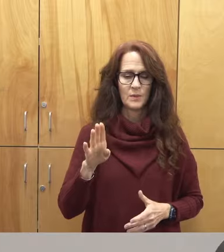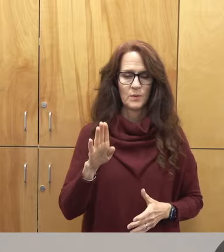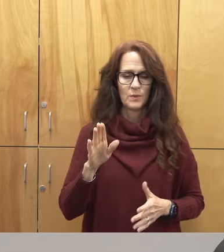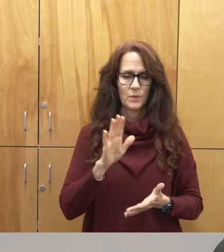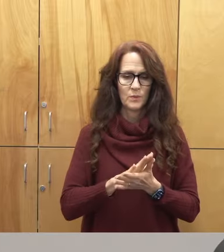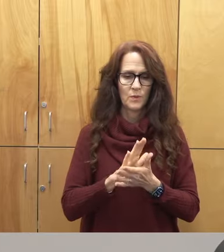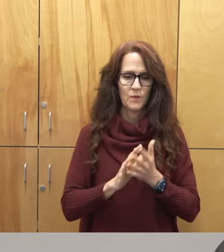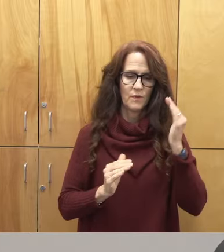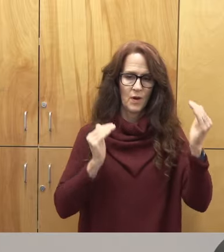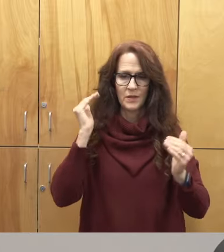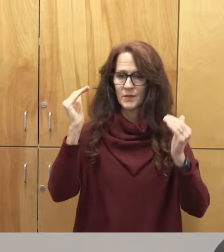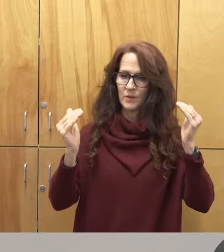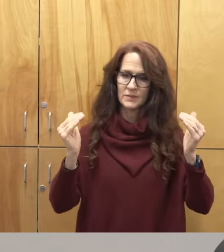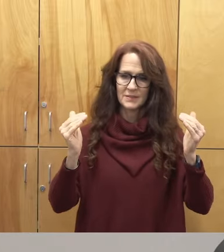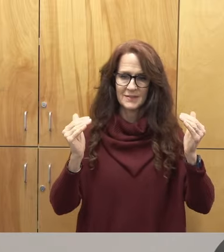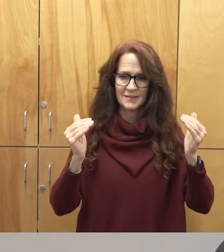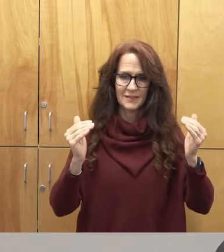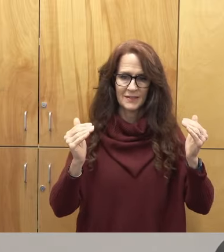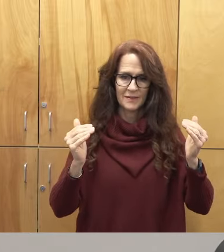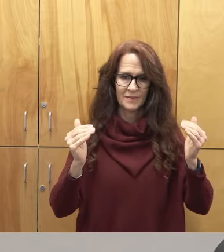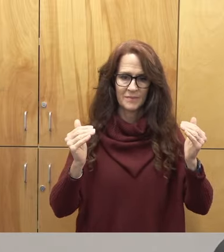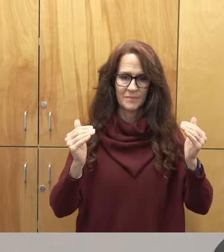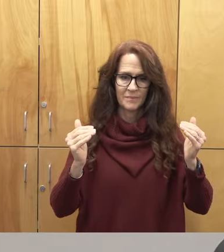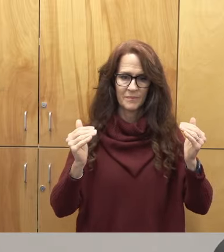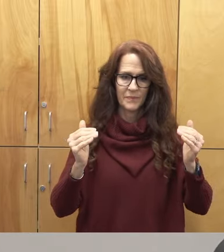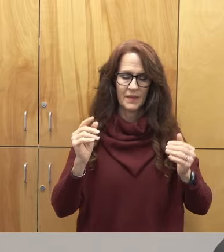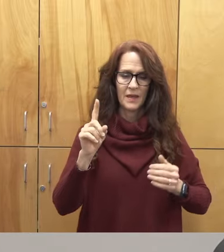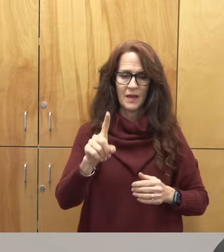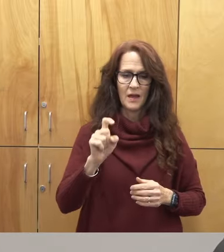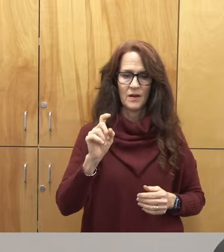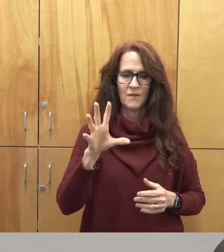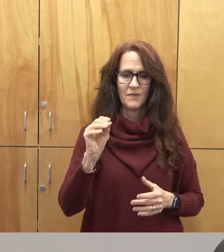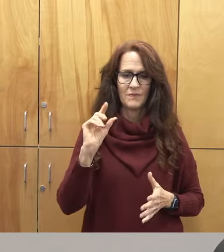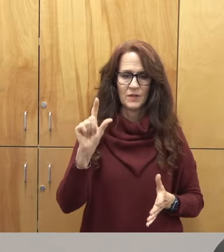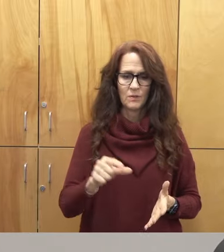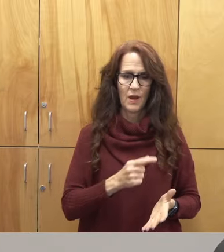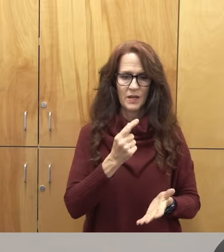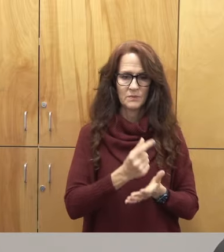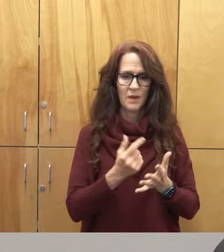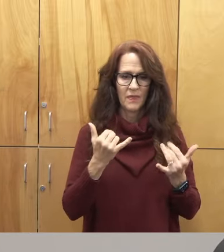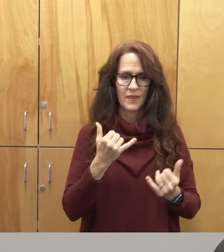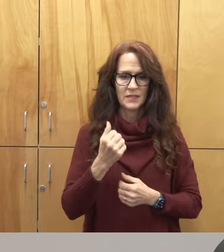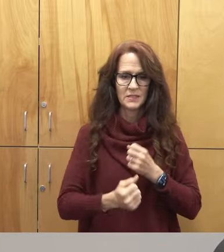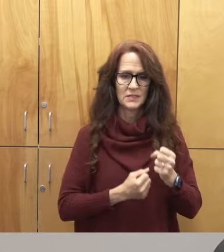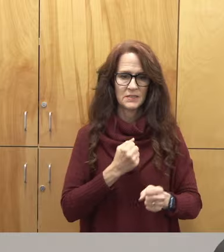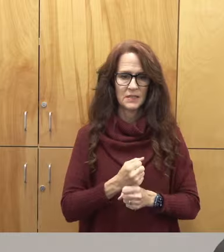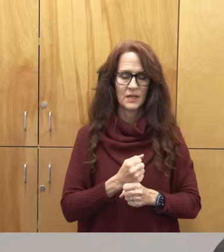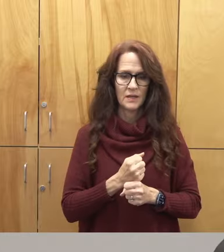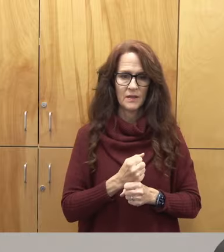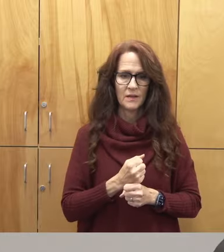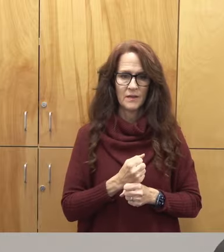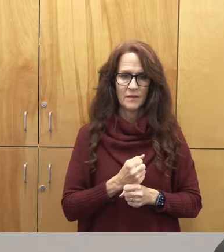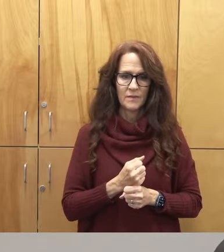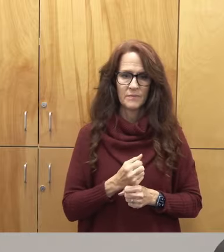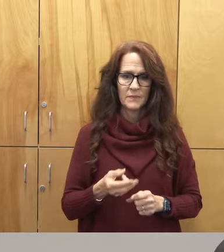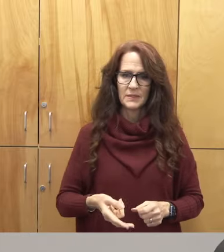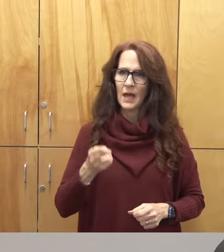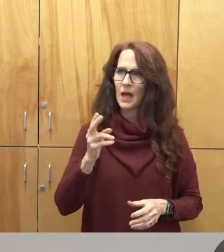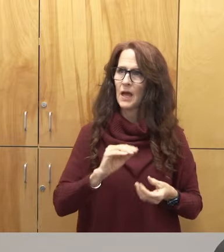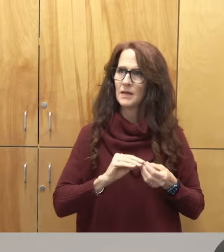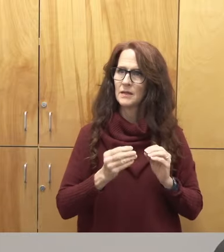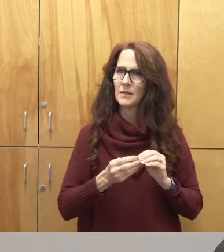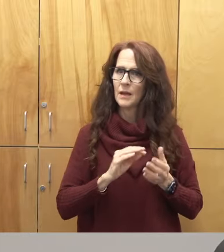Adults had over 150 graduates this year, which I believe is pretty, is a high number, I